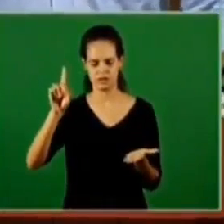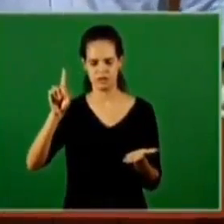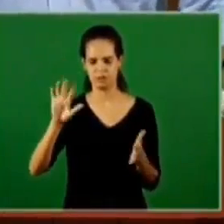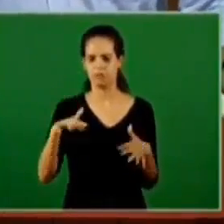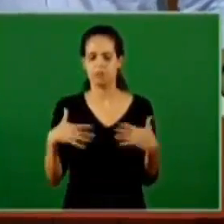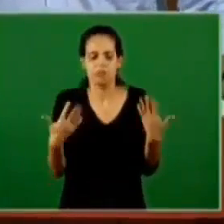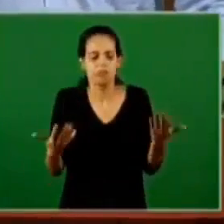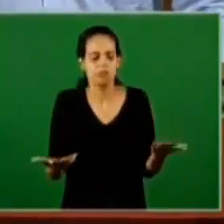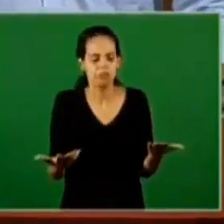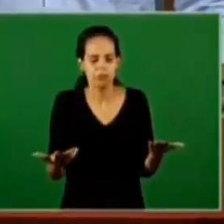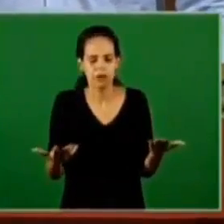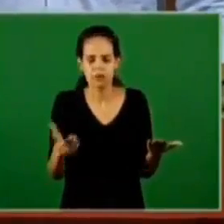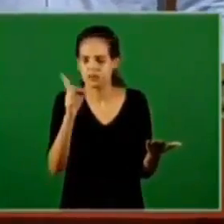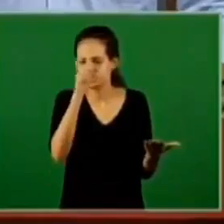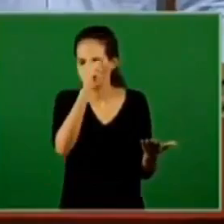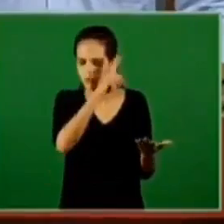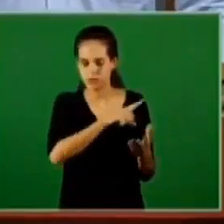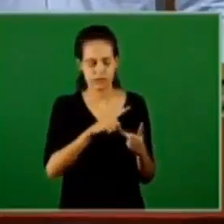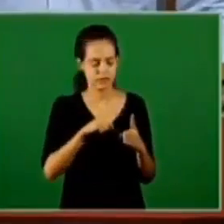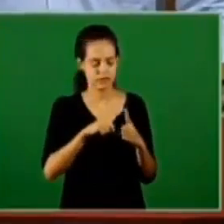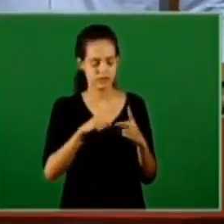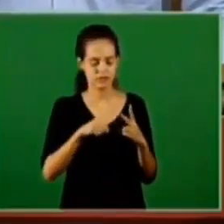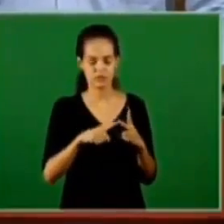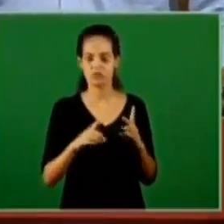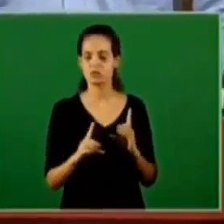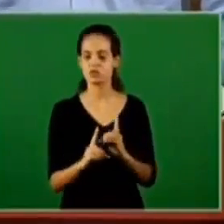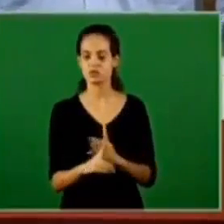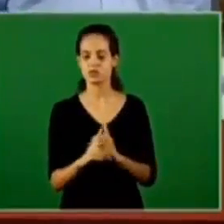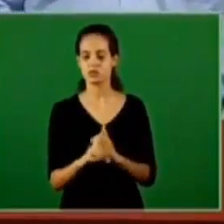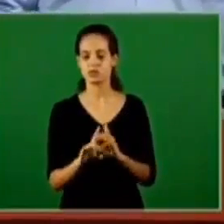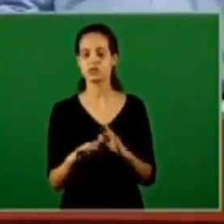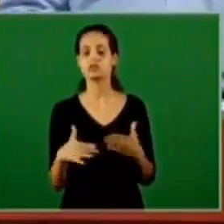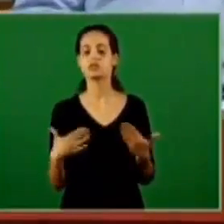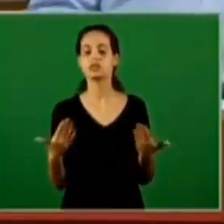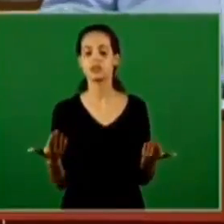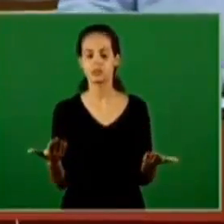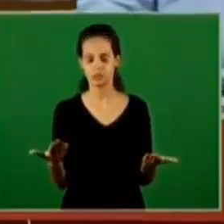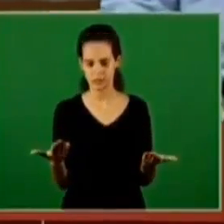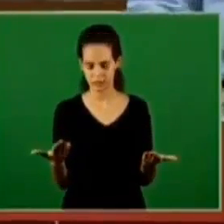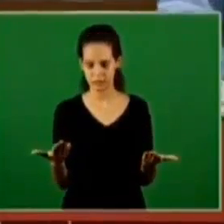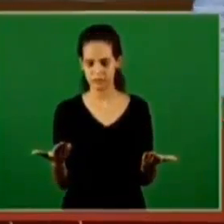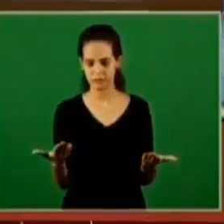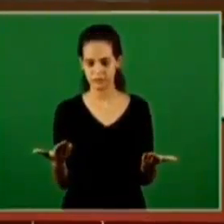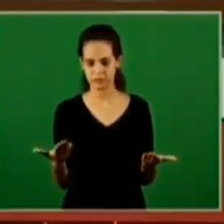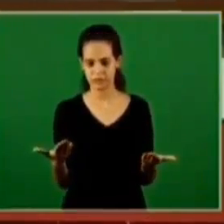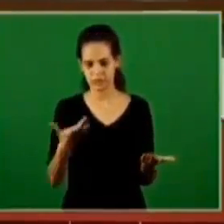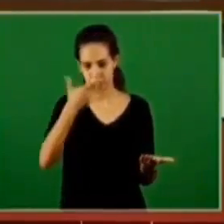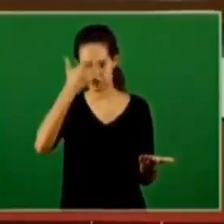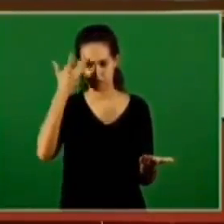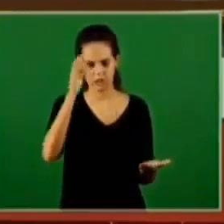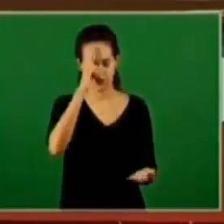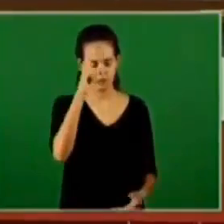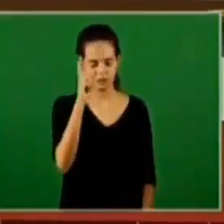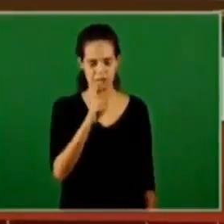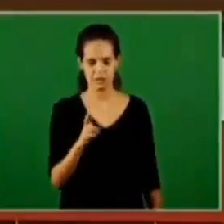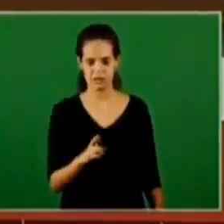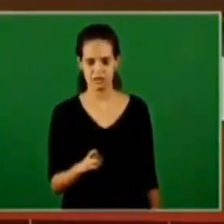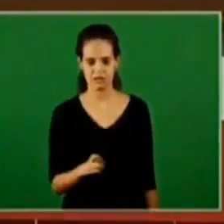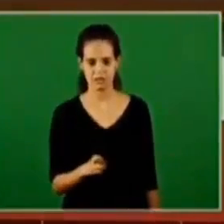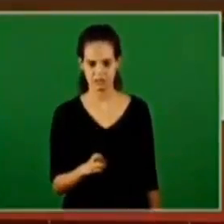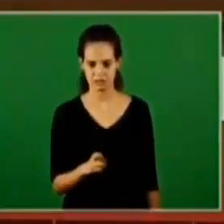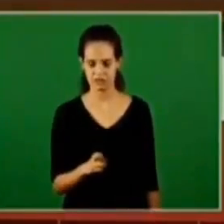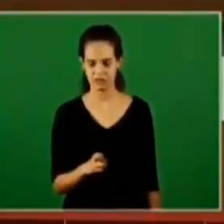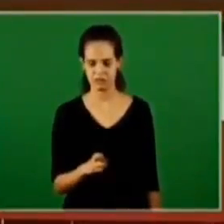the difficulty of the two doctrines? what is that the ones that were here in the human